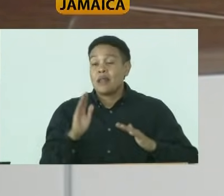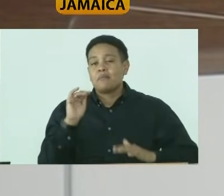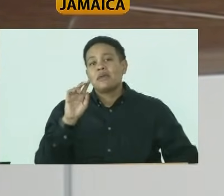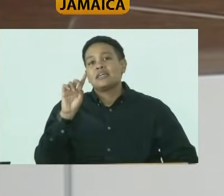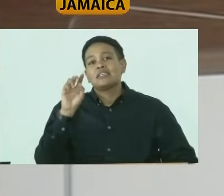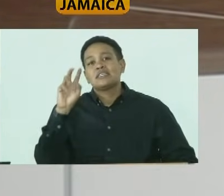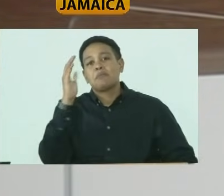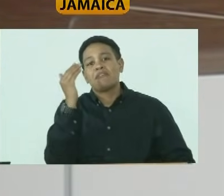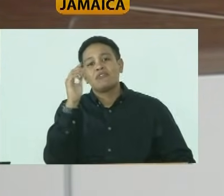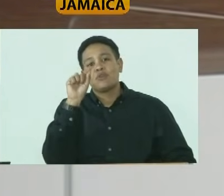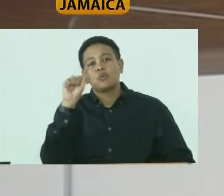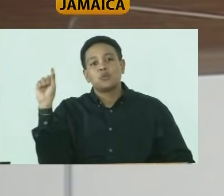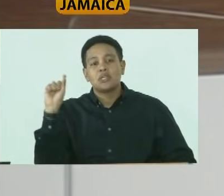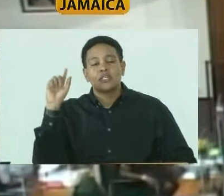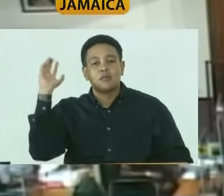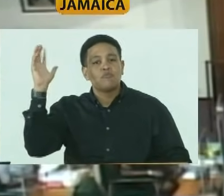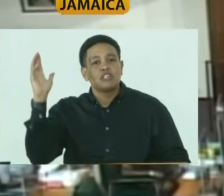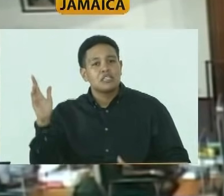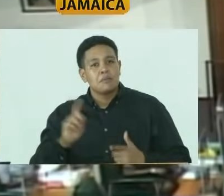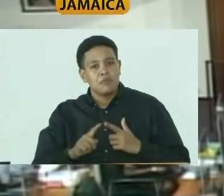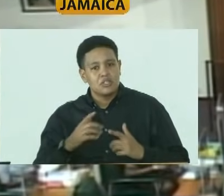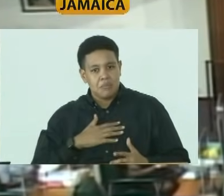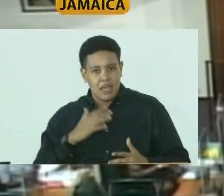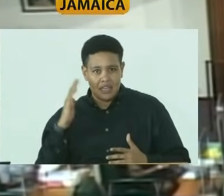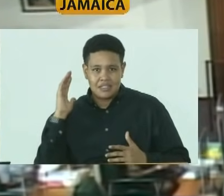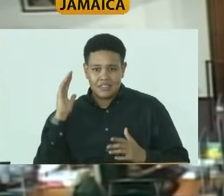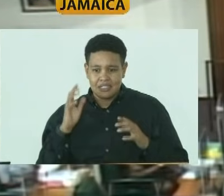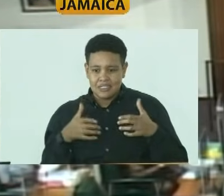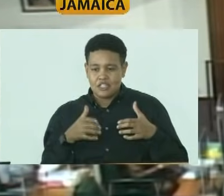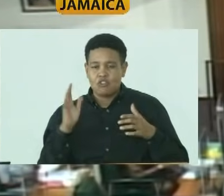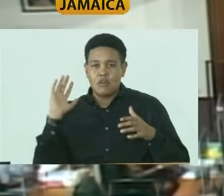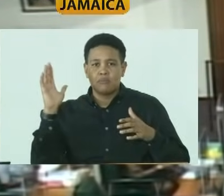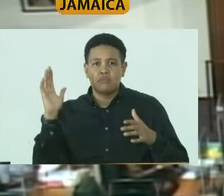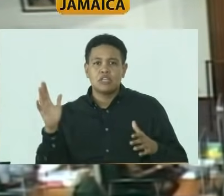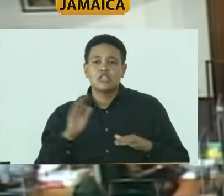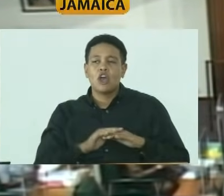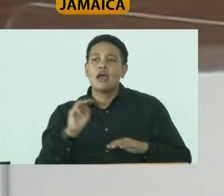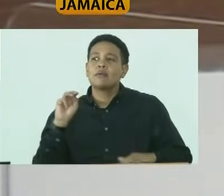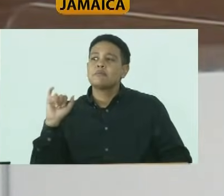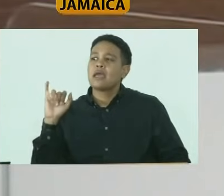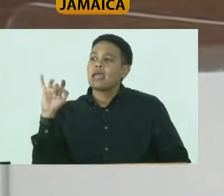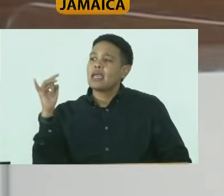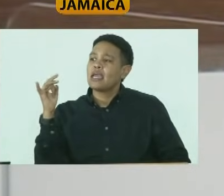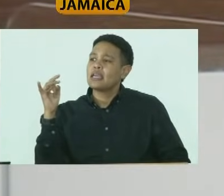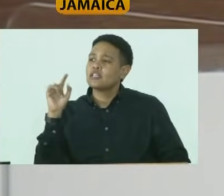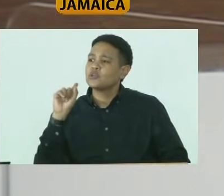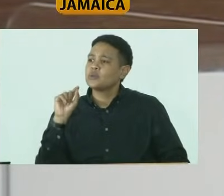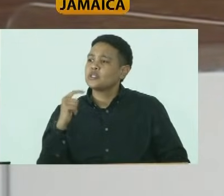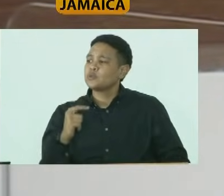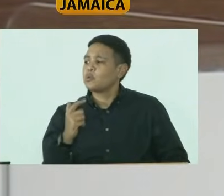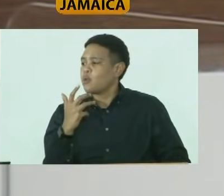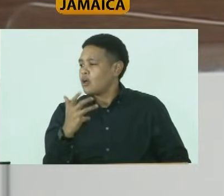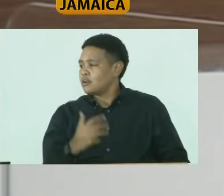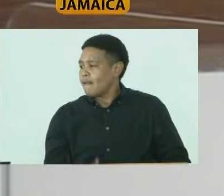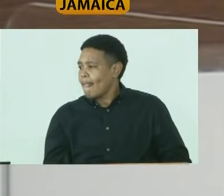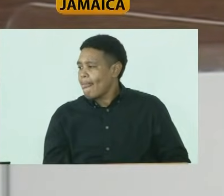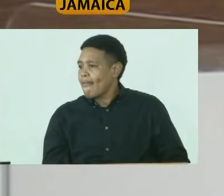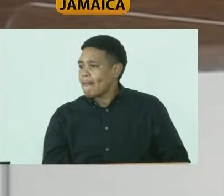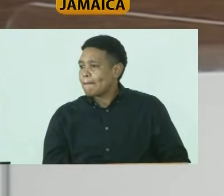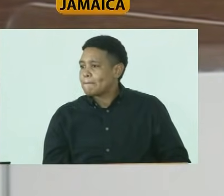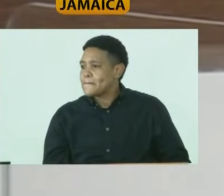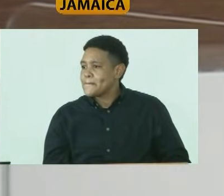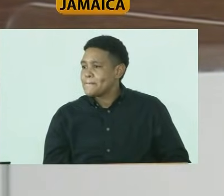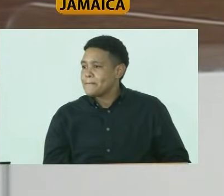2020 presentation and my sectoral presentation on May 18, 2021. Madam